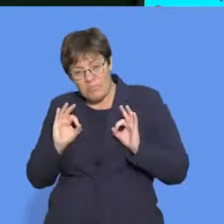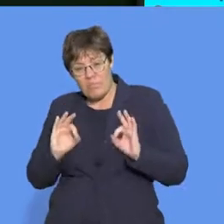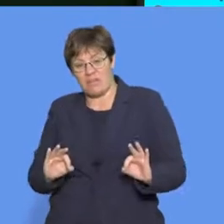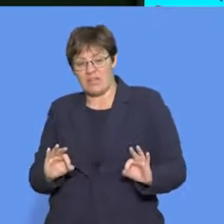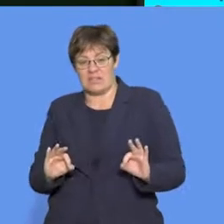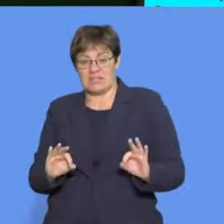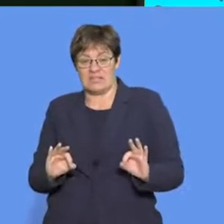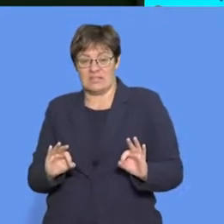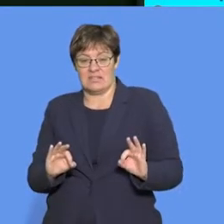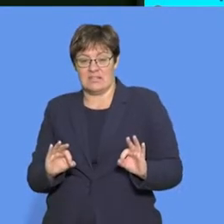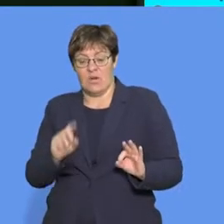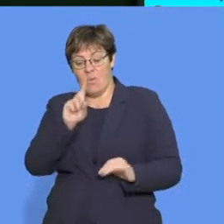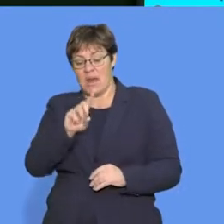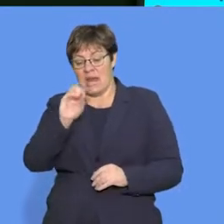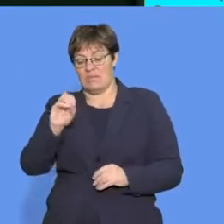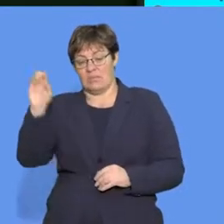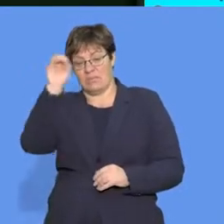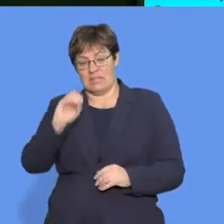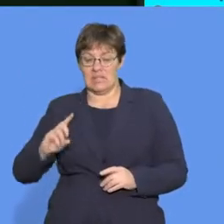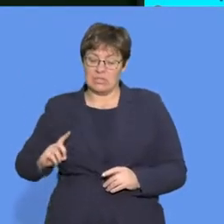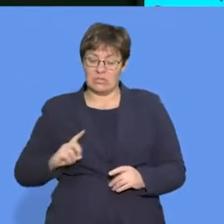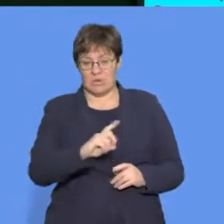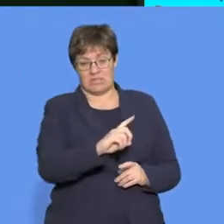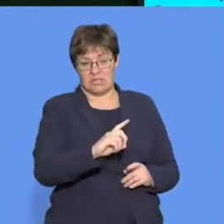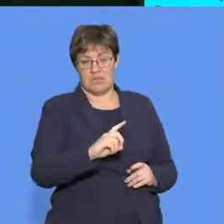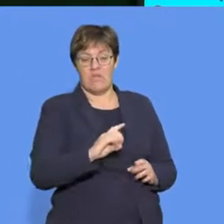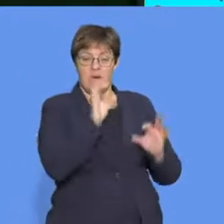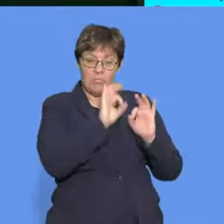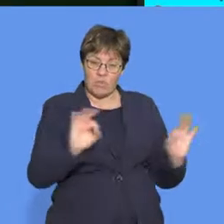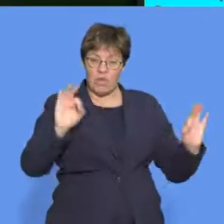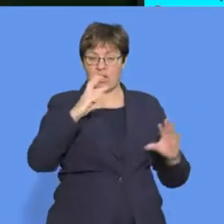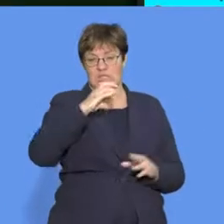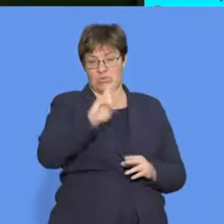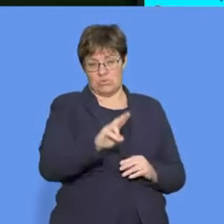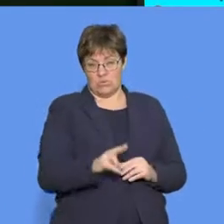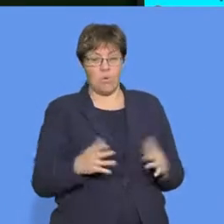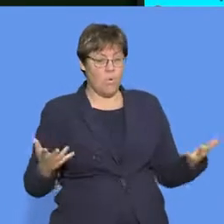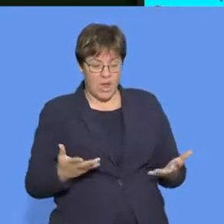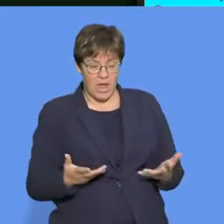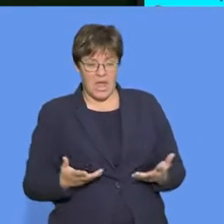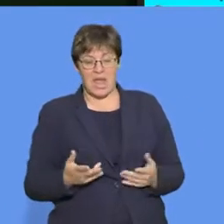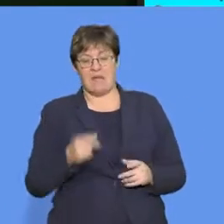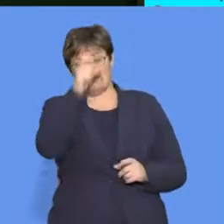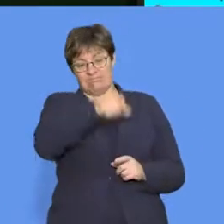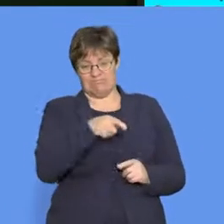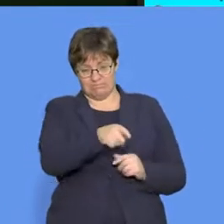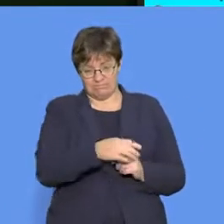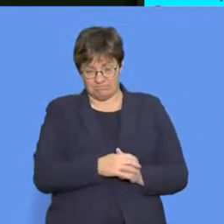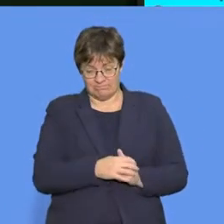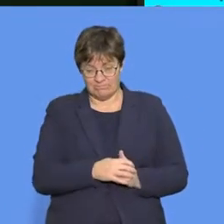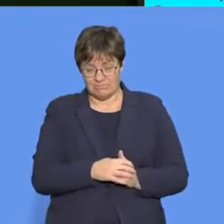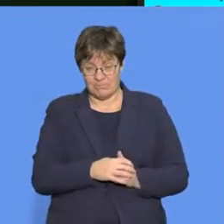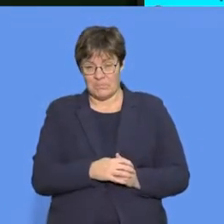that there's a perfectly 100% deposit of pure copper on the